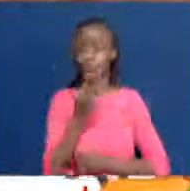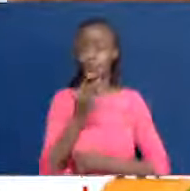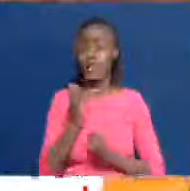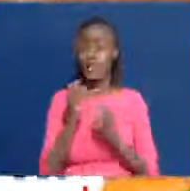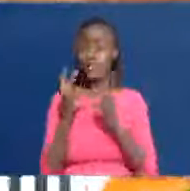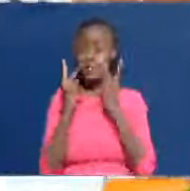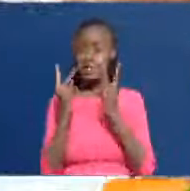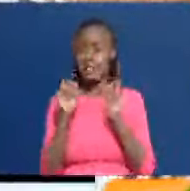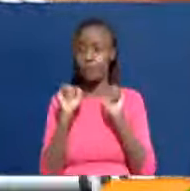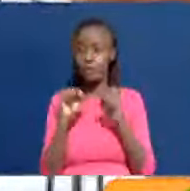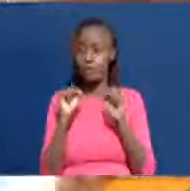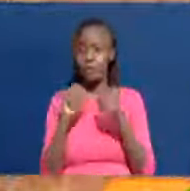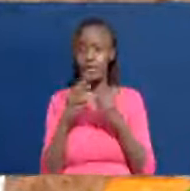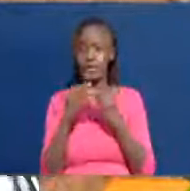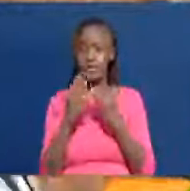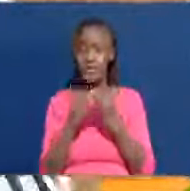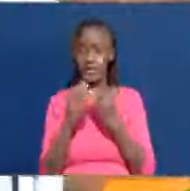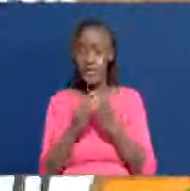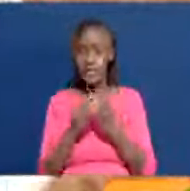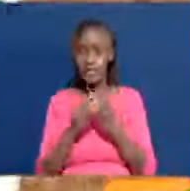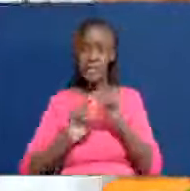that tourism